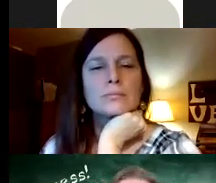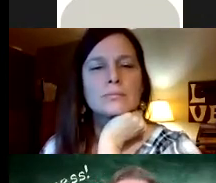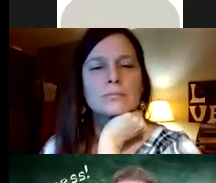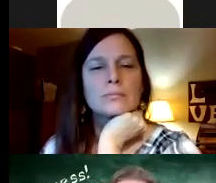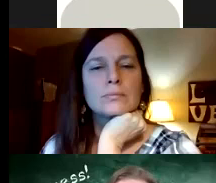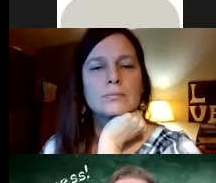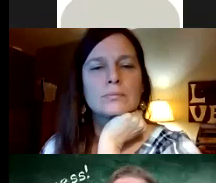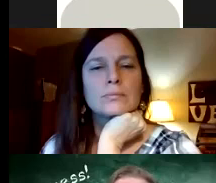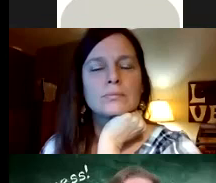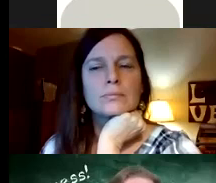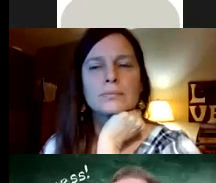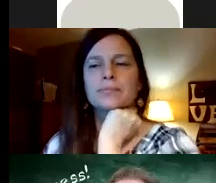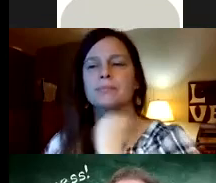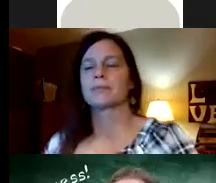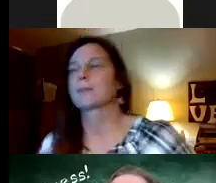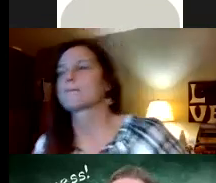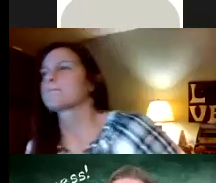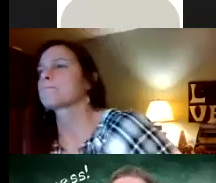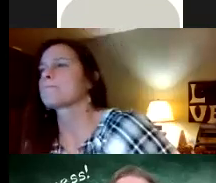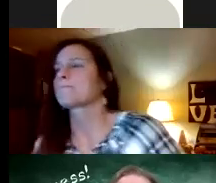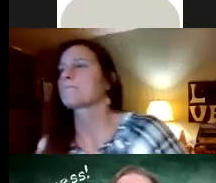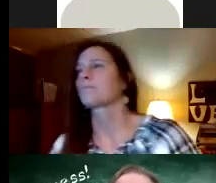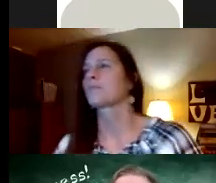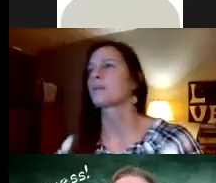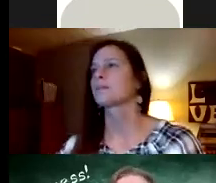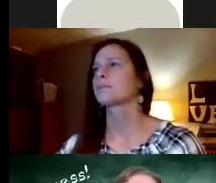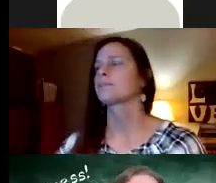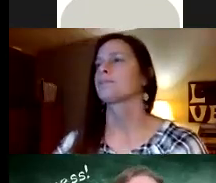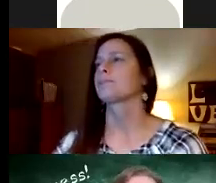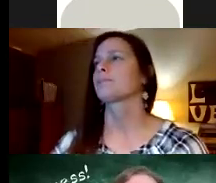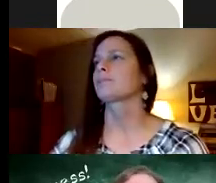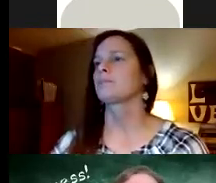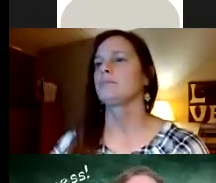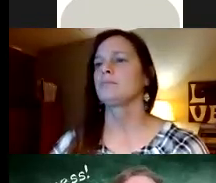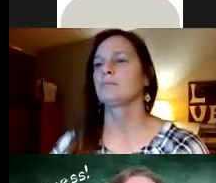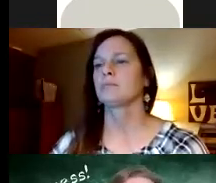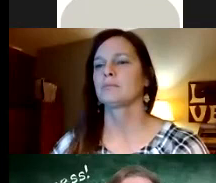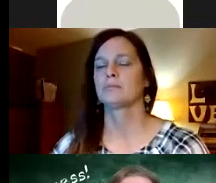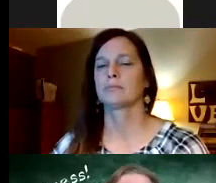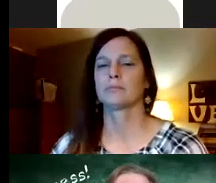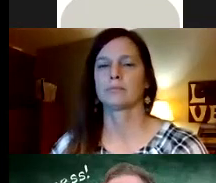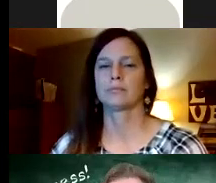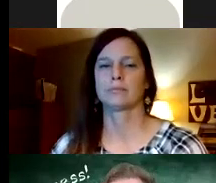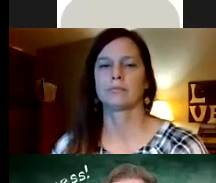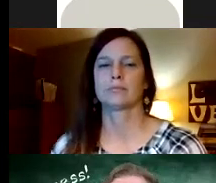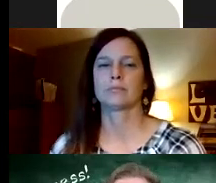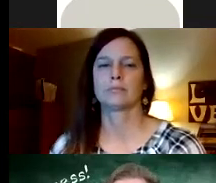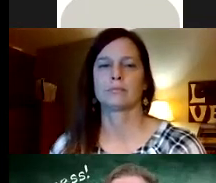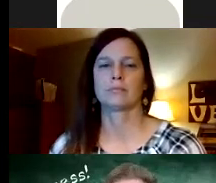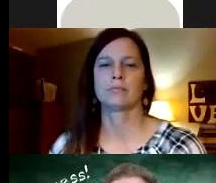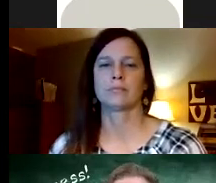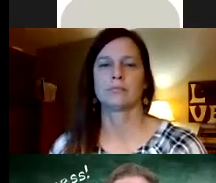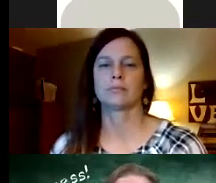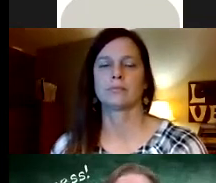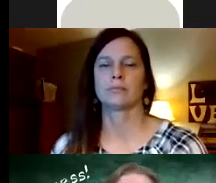every year because it's an annual application. So you need to fill out the FAFSA for every year you're seeking aid for